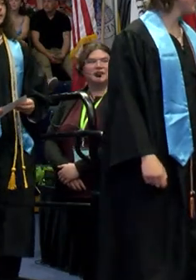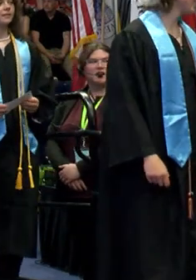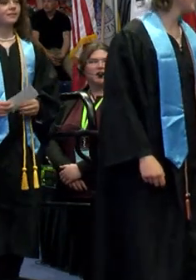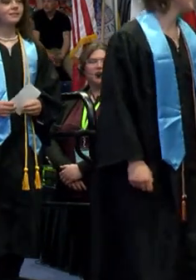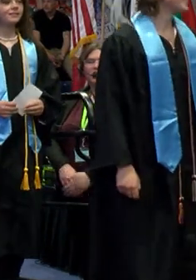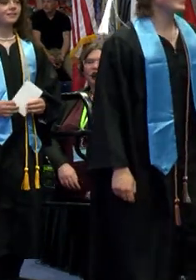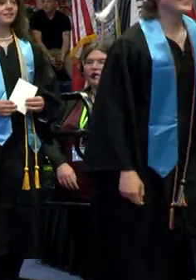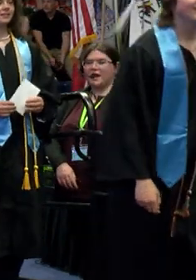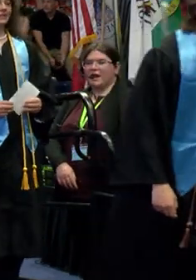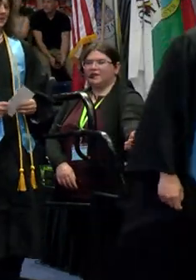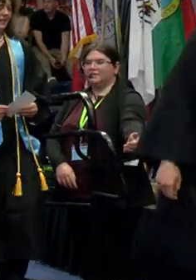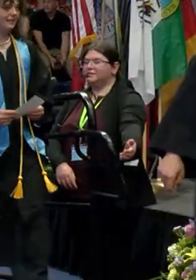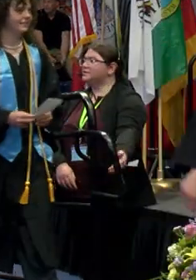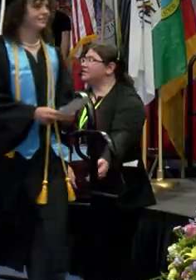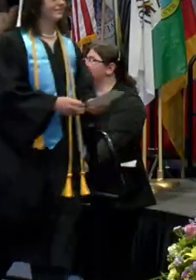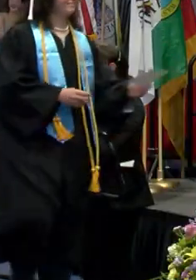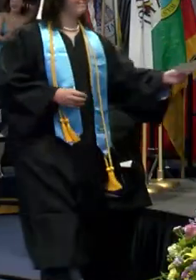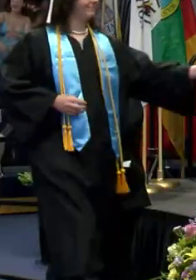Victoria Henderson.